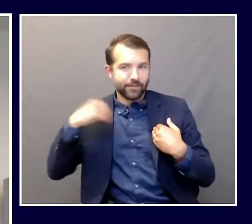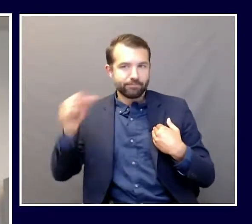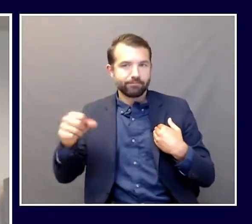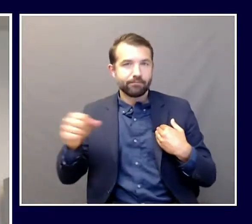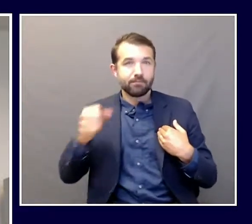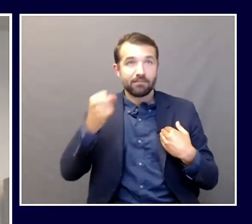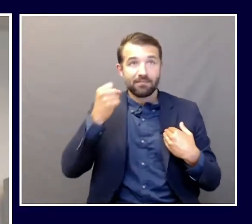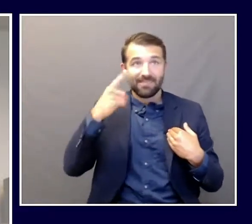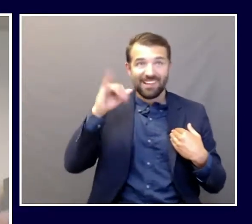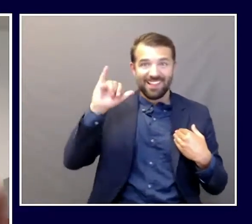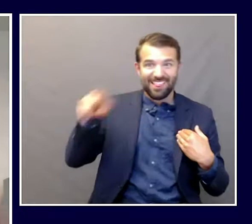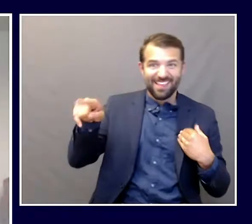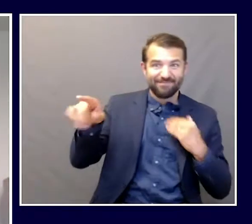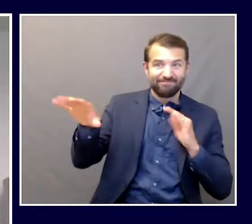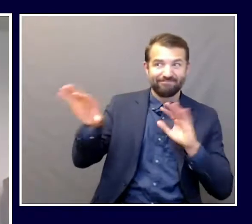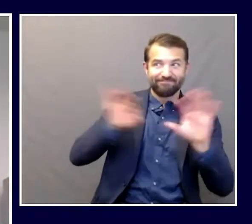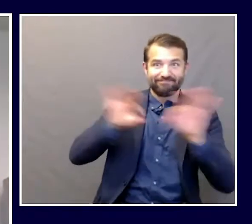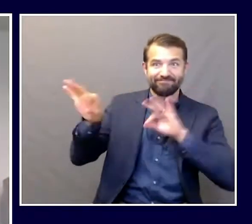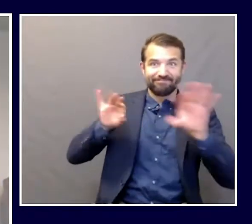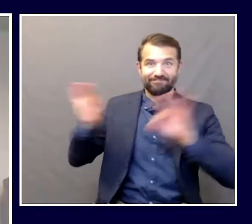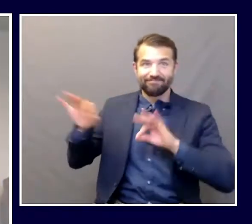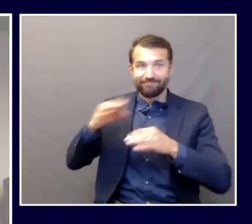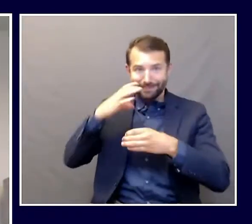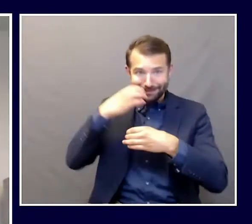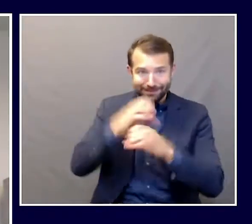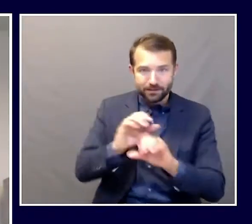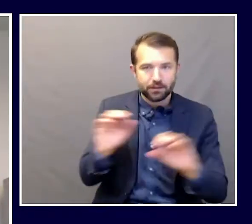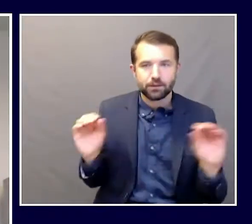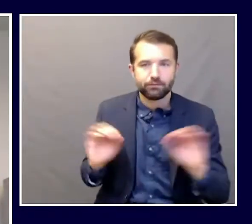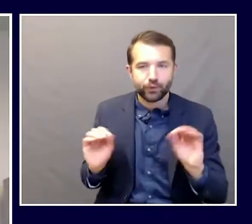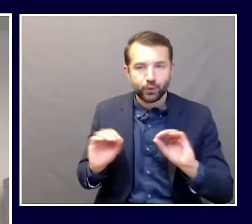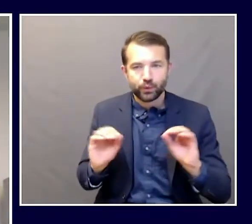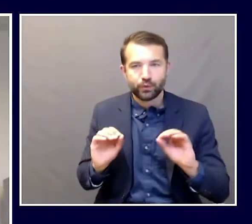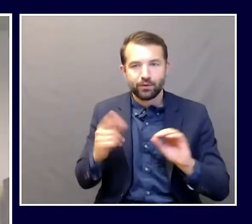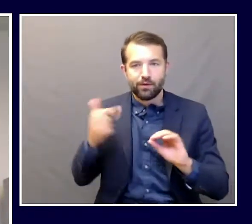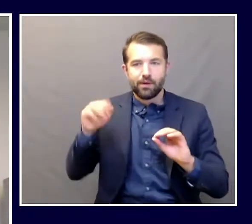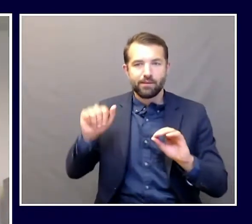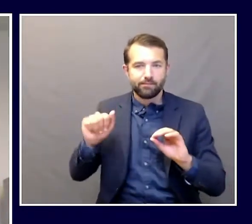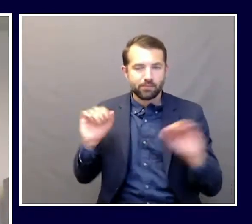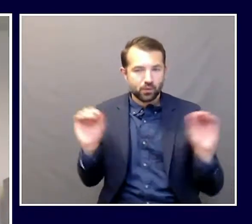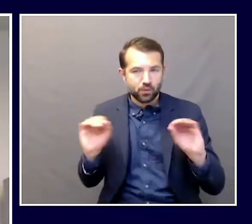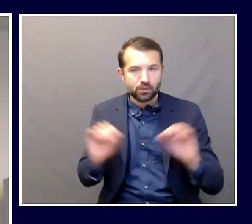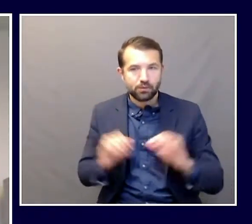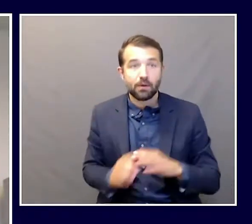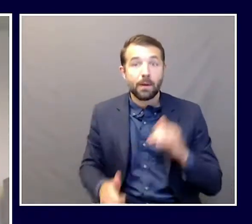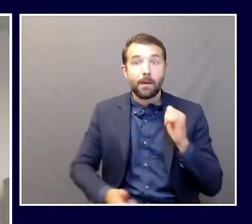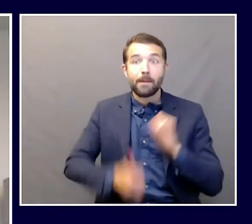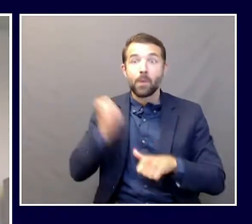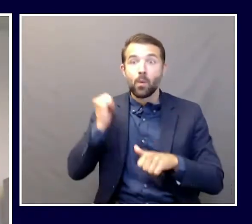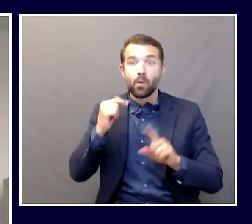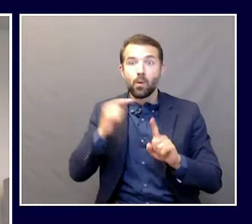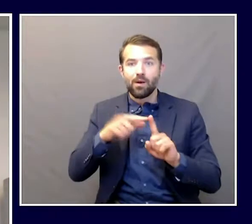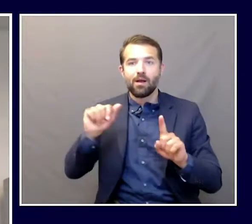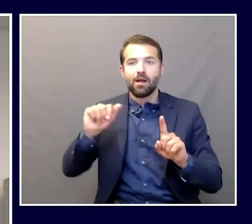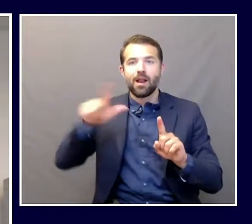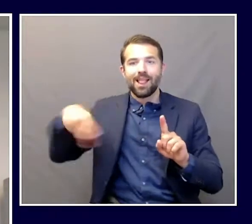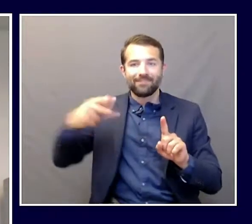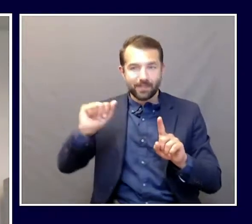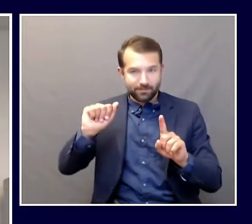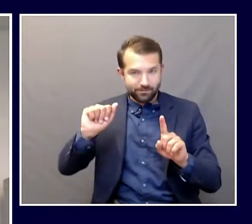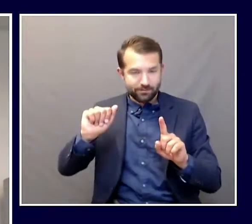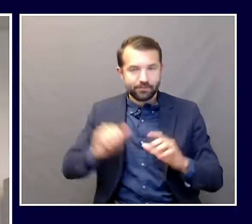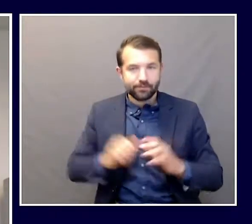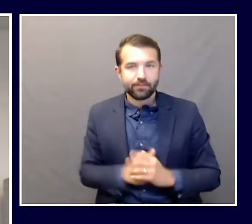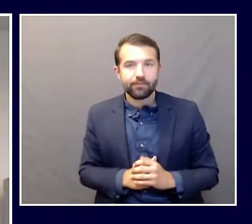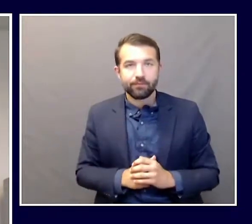generating the most new cases of the variants. I'm not talking about non-variants. I'll go back to that in a moment. But the one